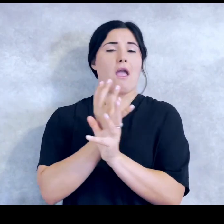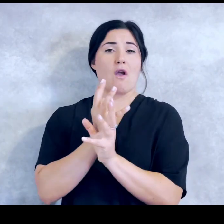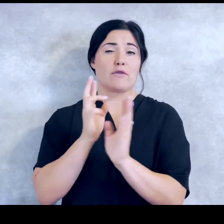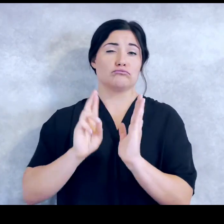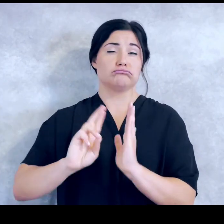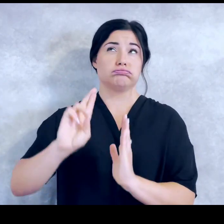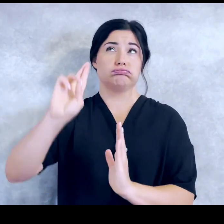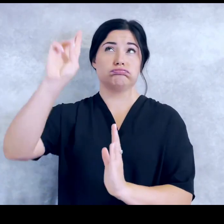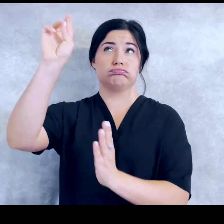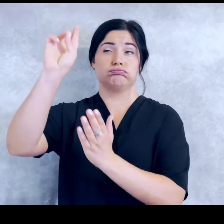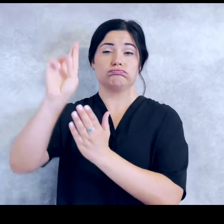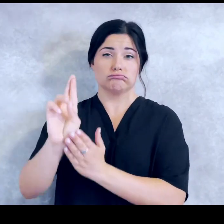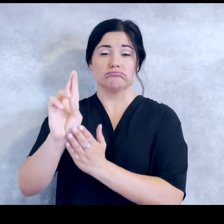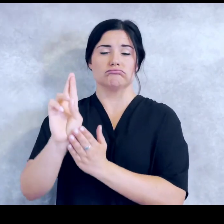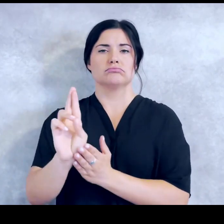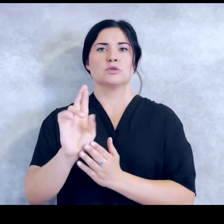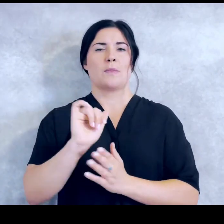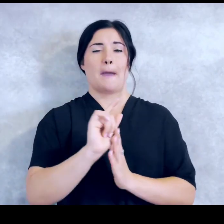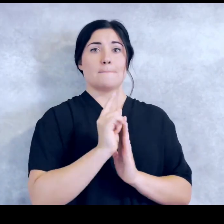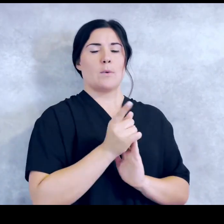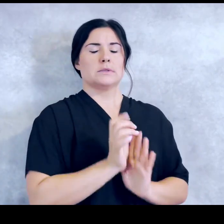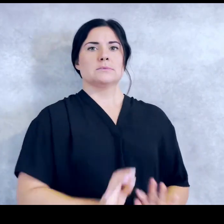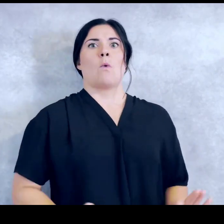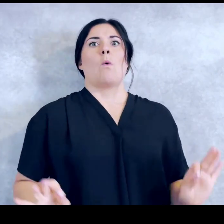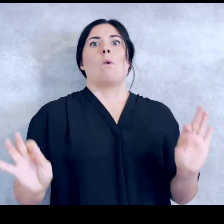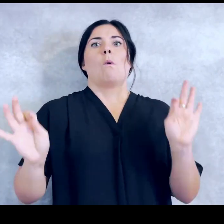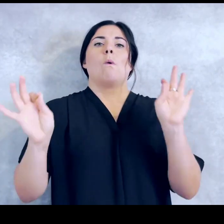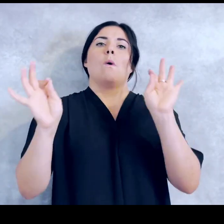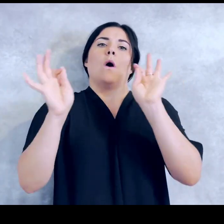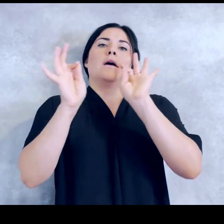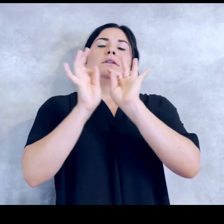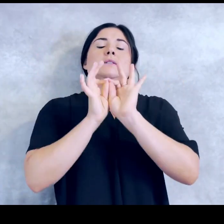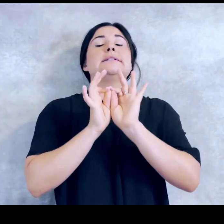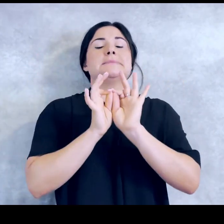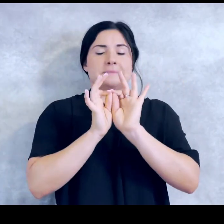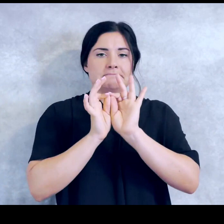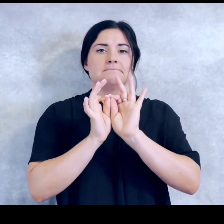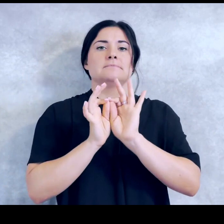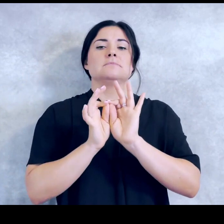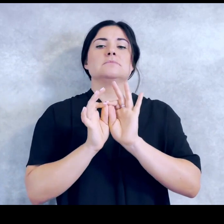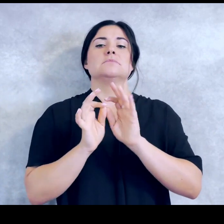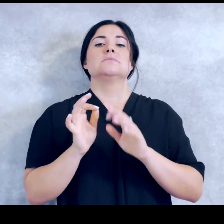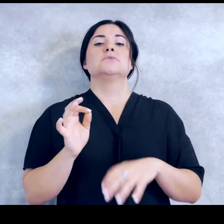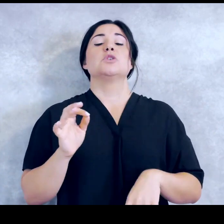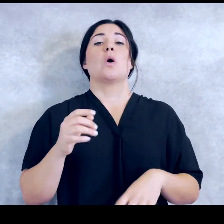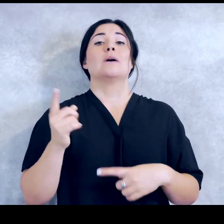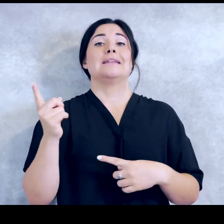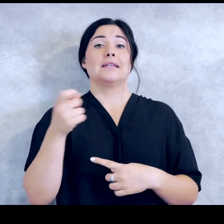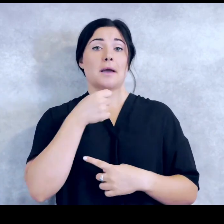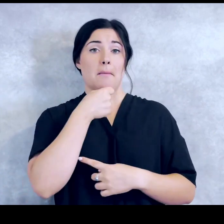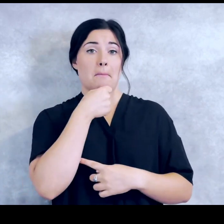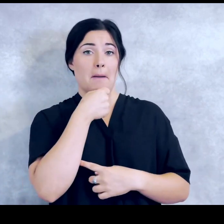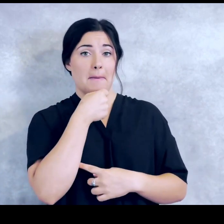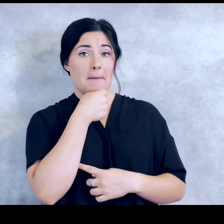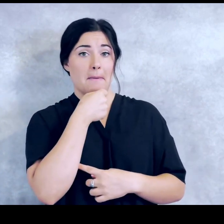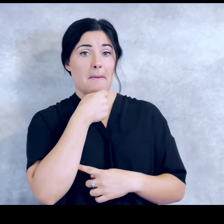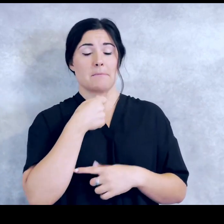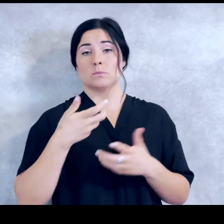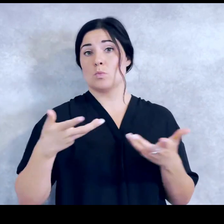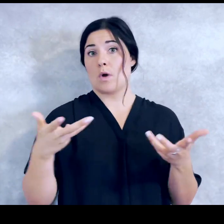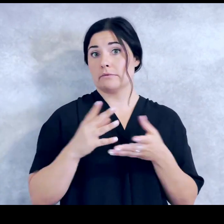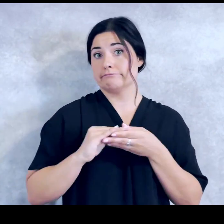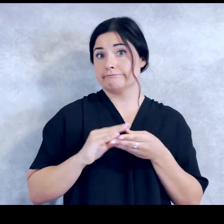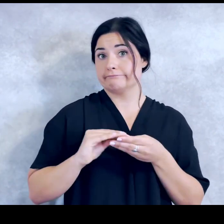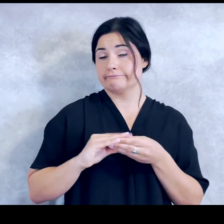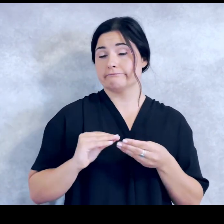mission happen, and he wanted to make sure that this moment was significant. And so over the calm speaker